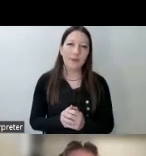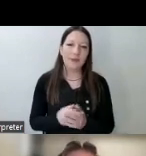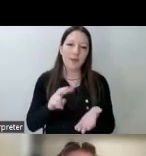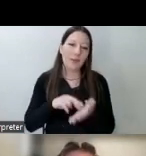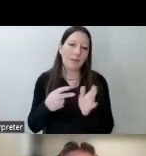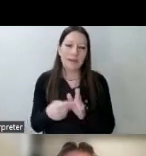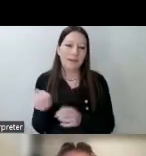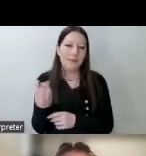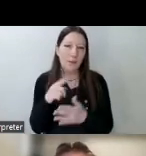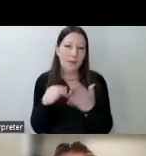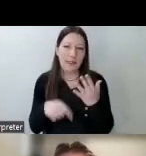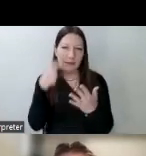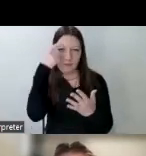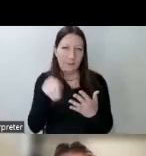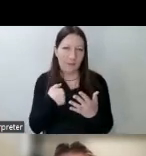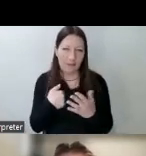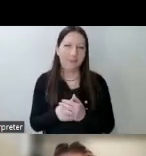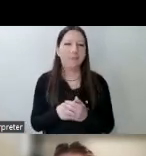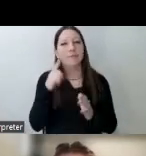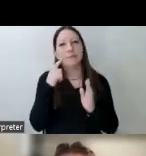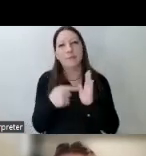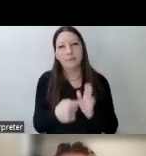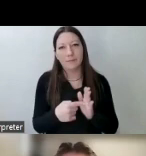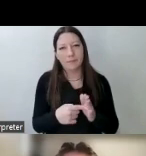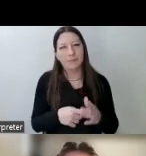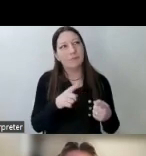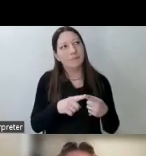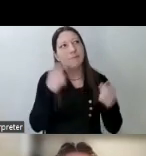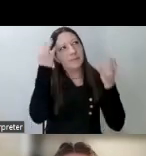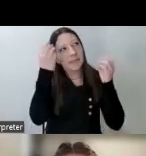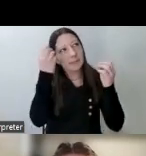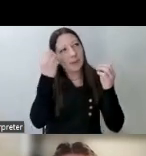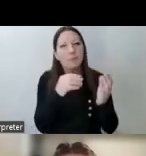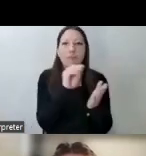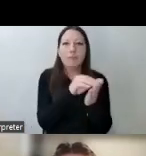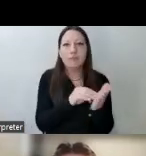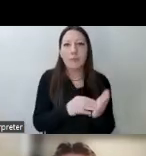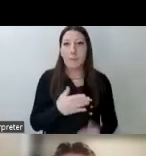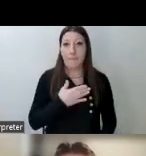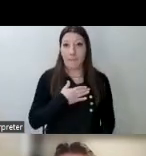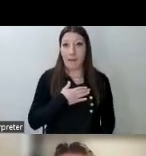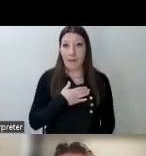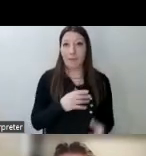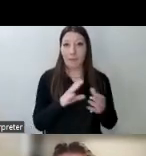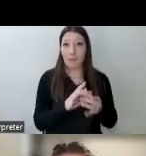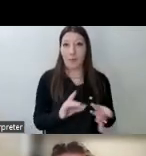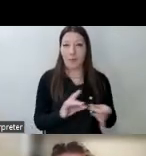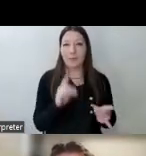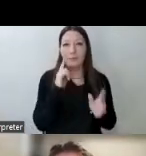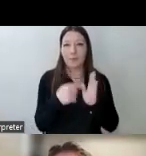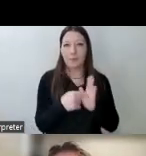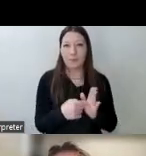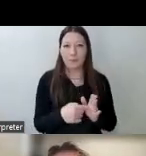To start, it includes thinking through and documenting my own stories. One example would be the fire I talked about at the beginning of this